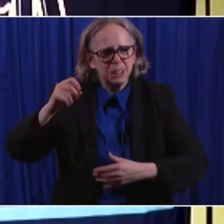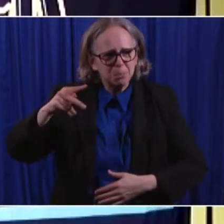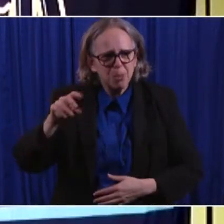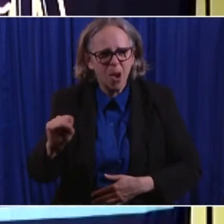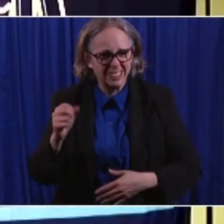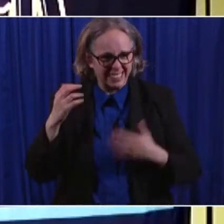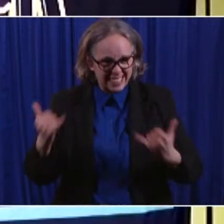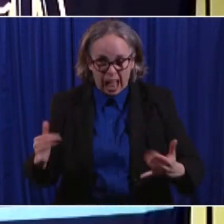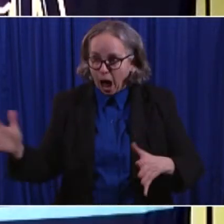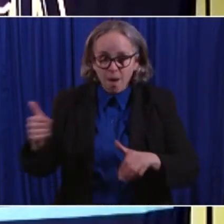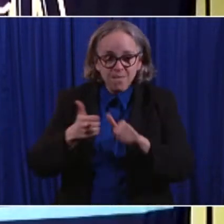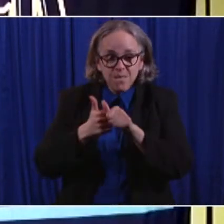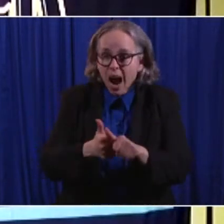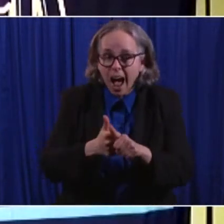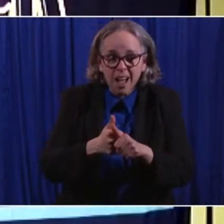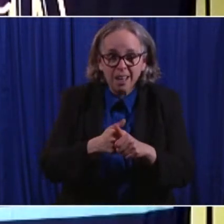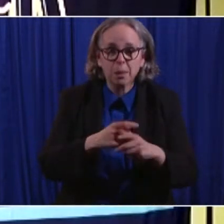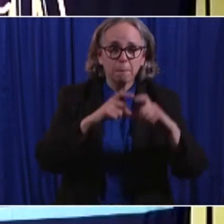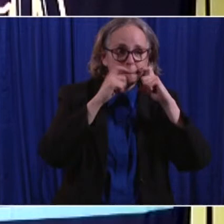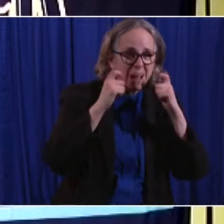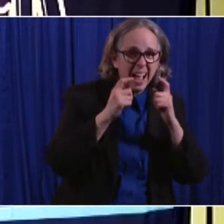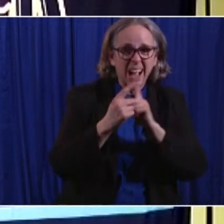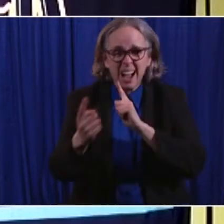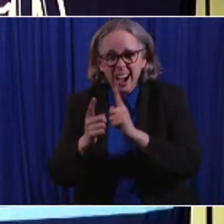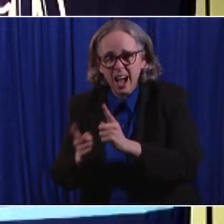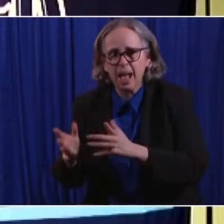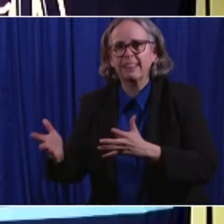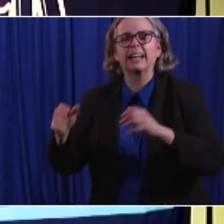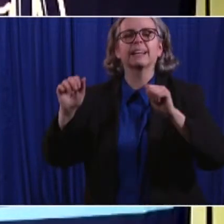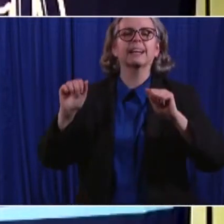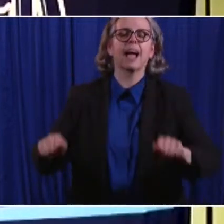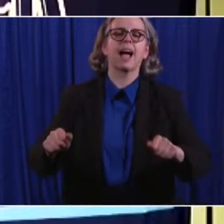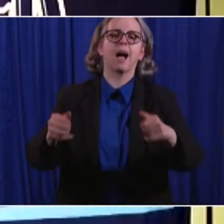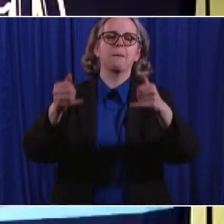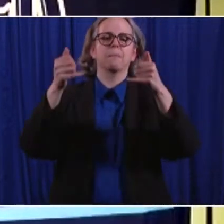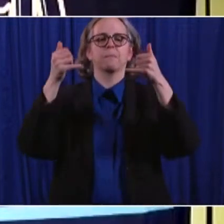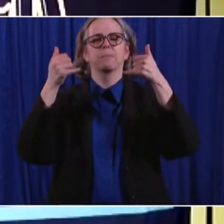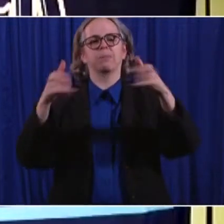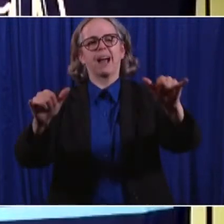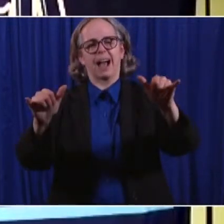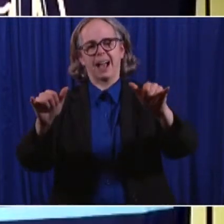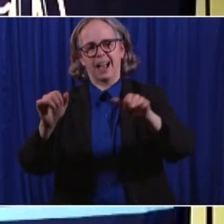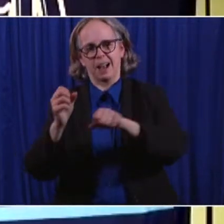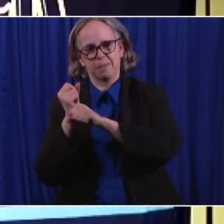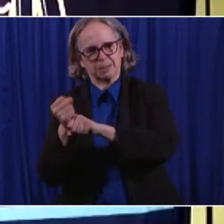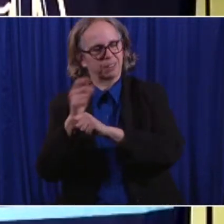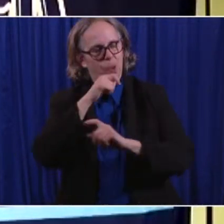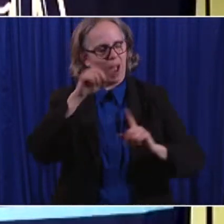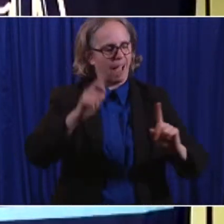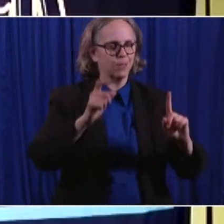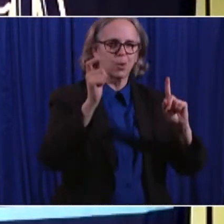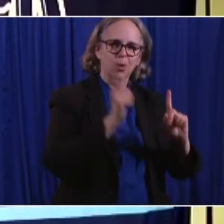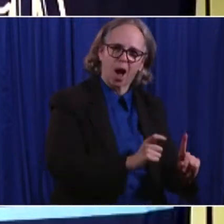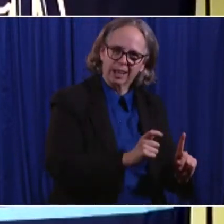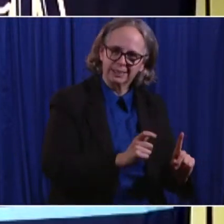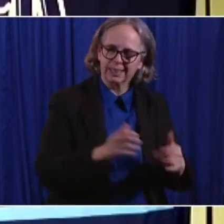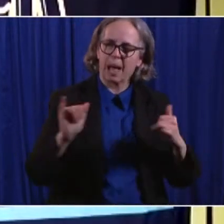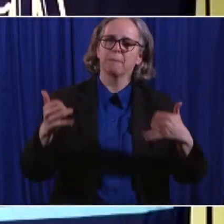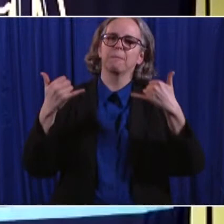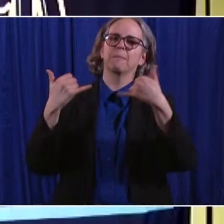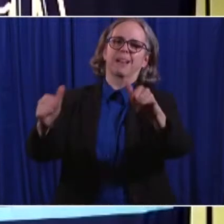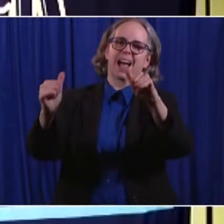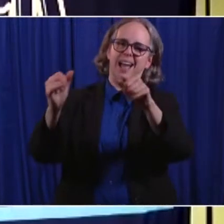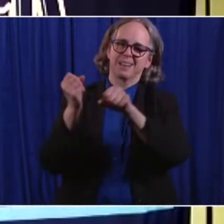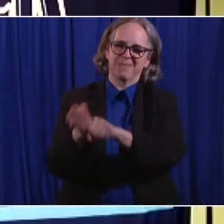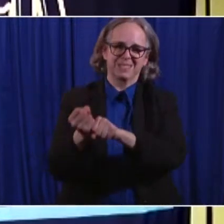know now that they can avoid a quarantine for an exposure, and they're super excited about that.